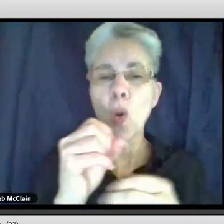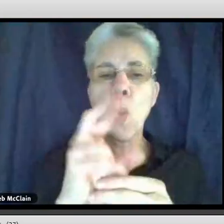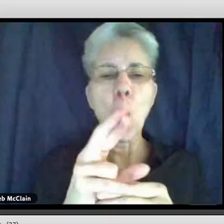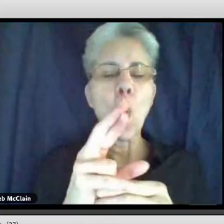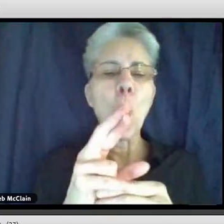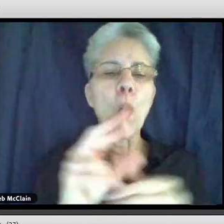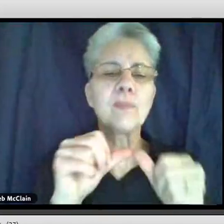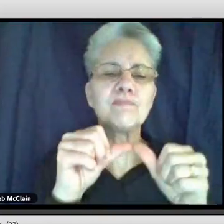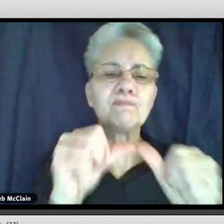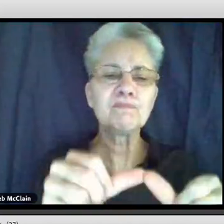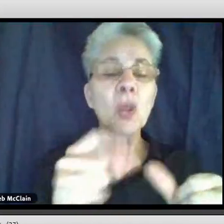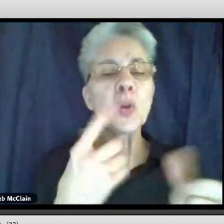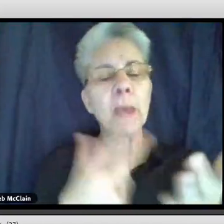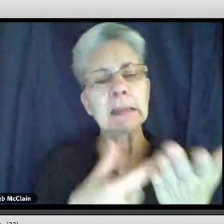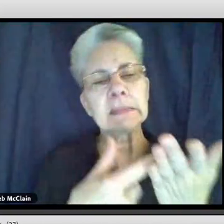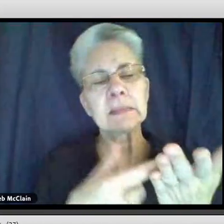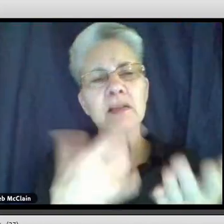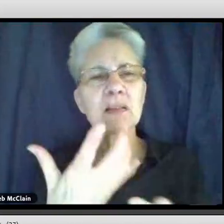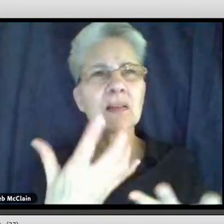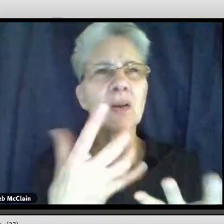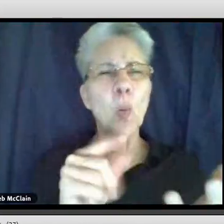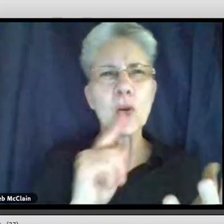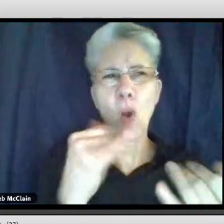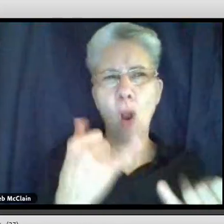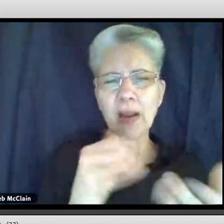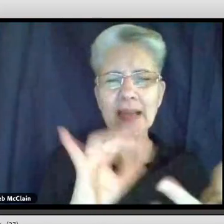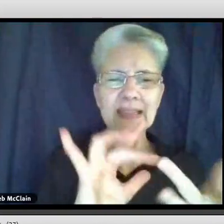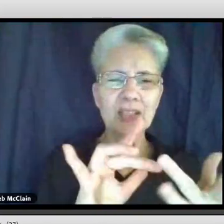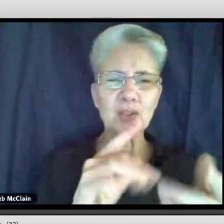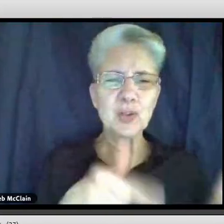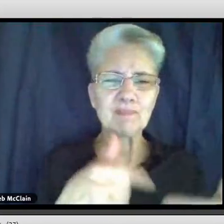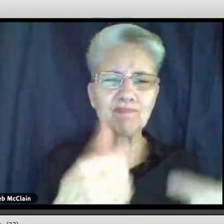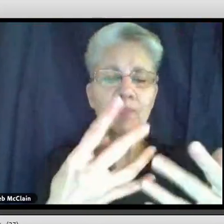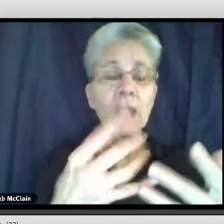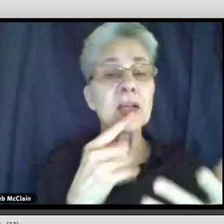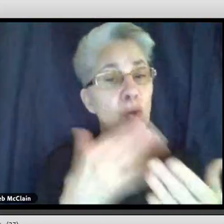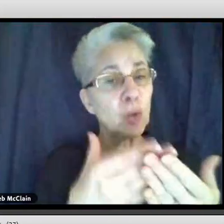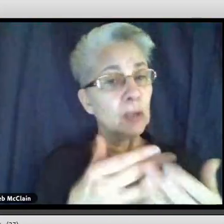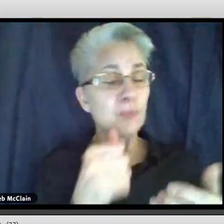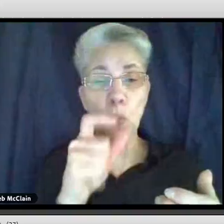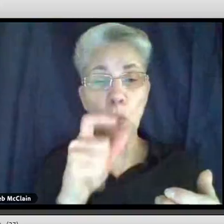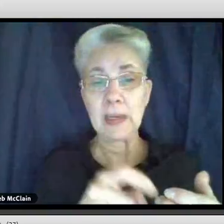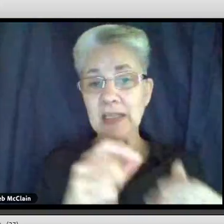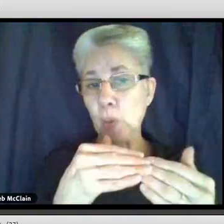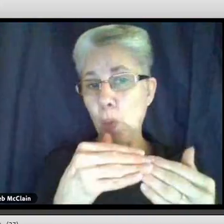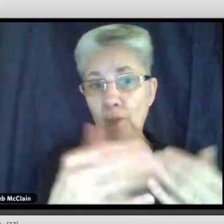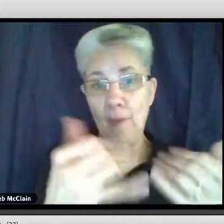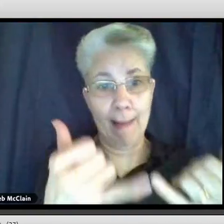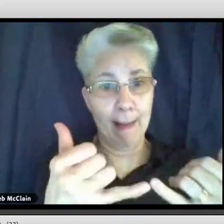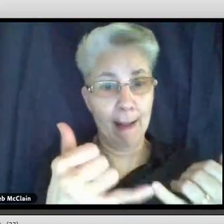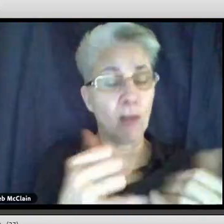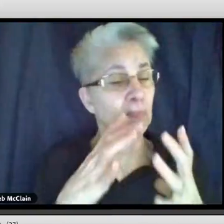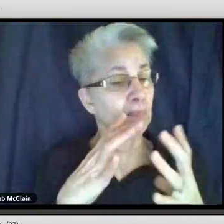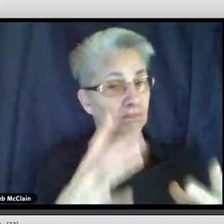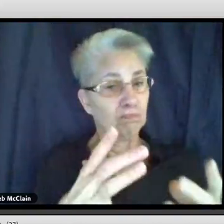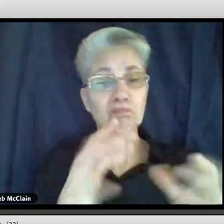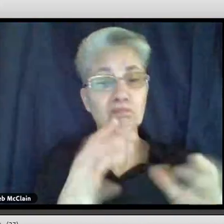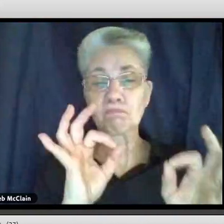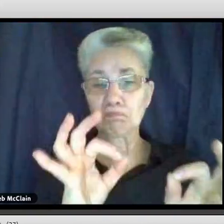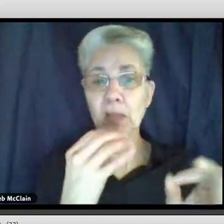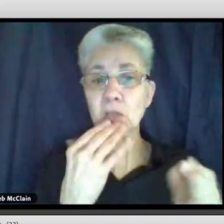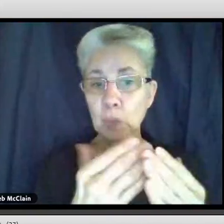As we'll discuss, you may decide that where you're at in the digital life cycle is good for you and you don't need to move on right now, which is a completely